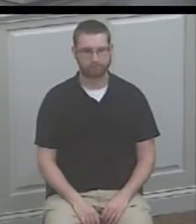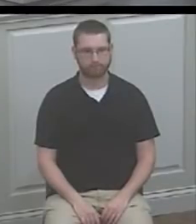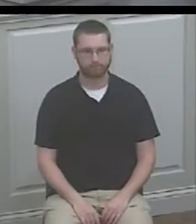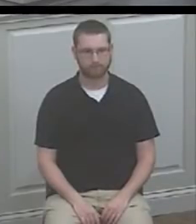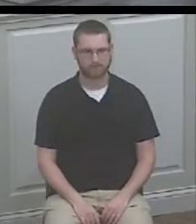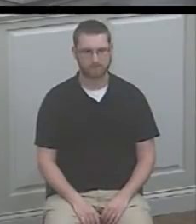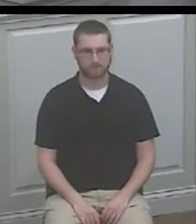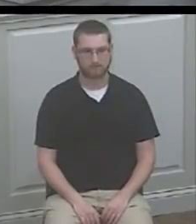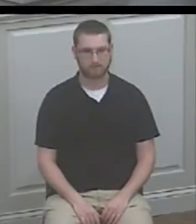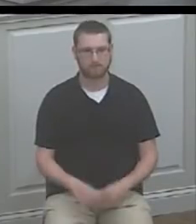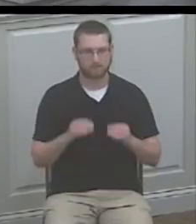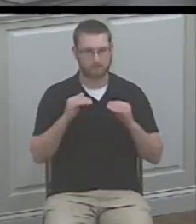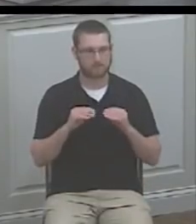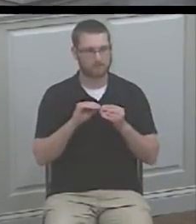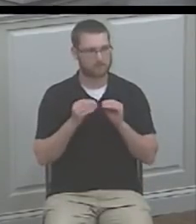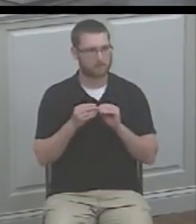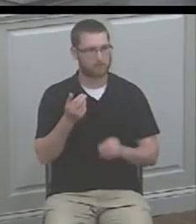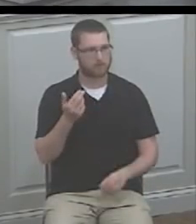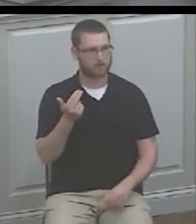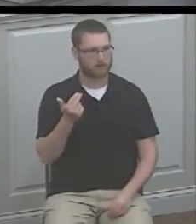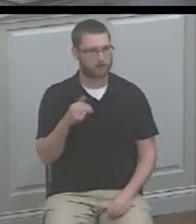Item 13, Resolution